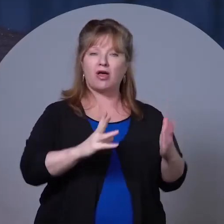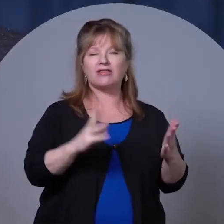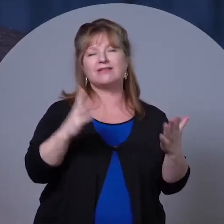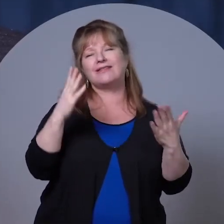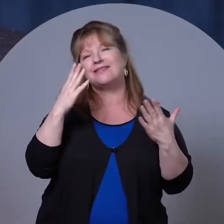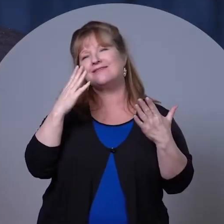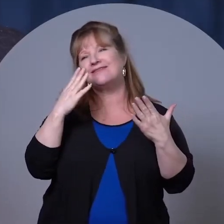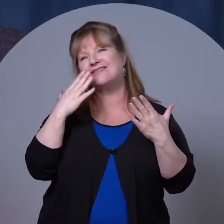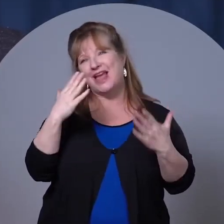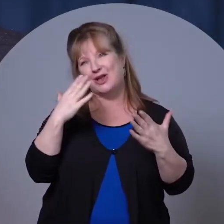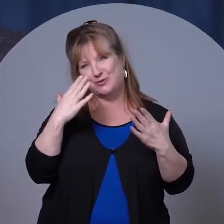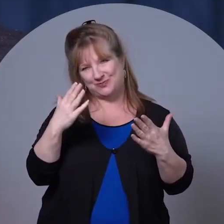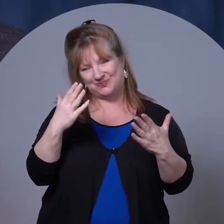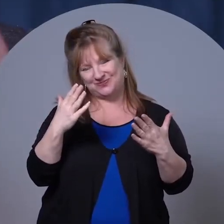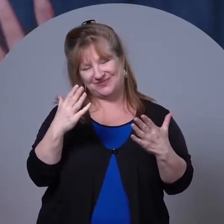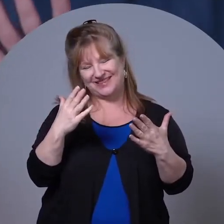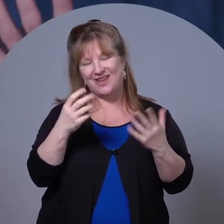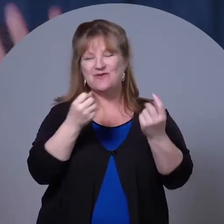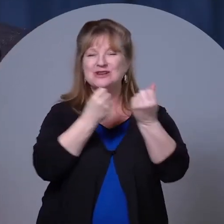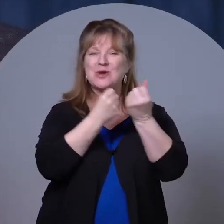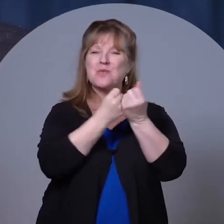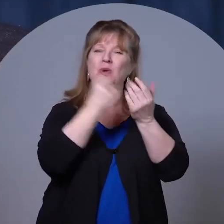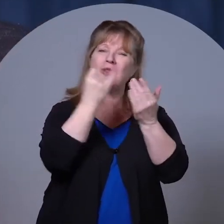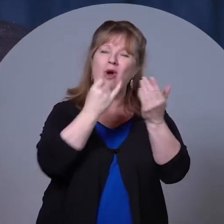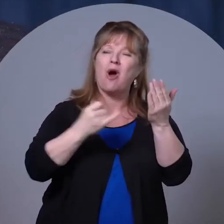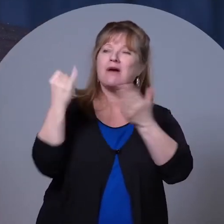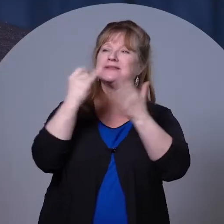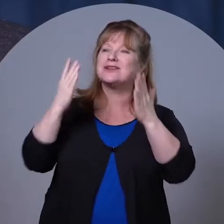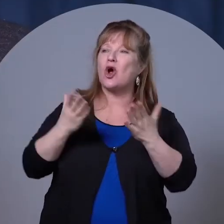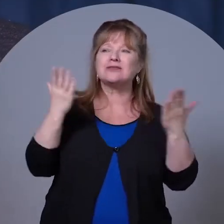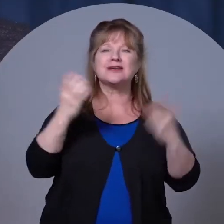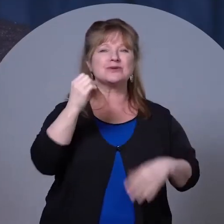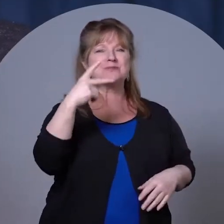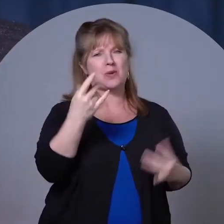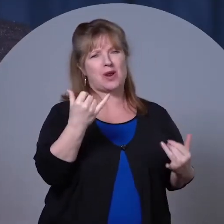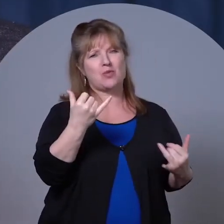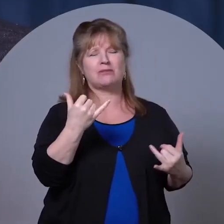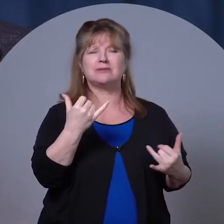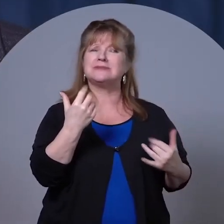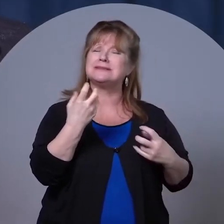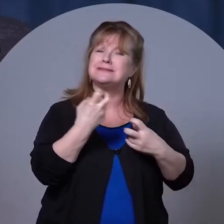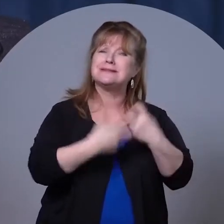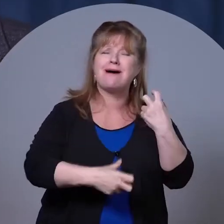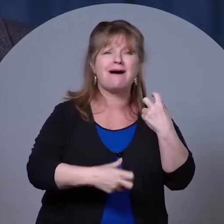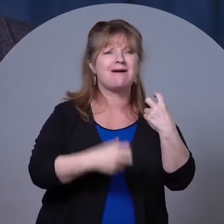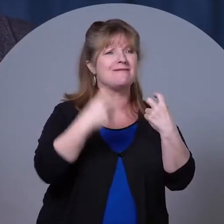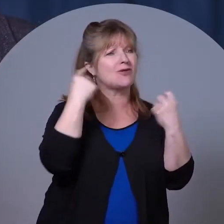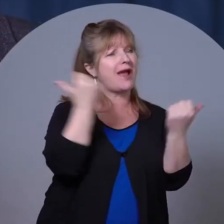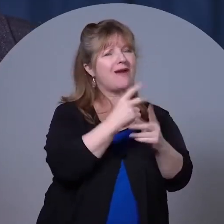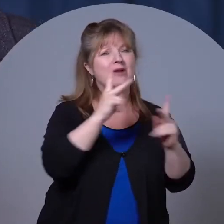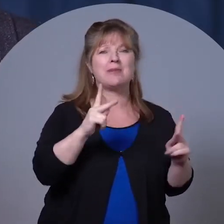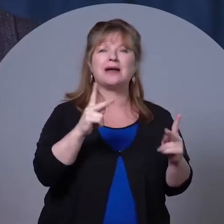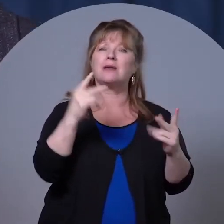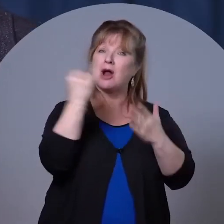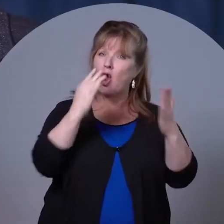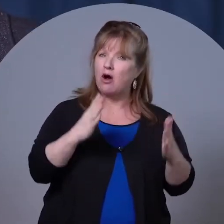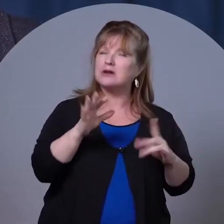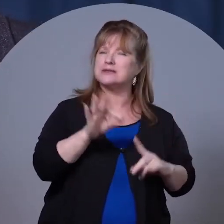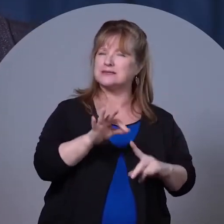we're allocating for our underrepresented and marginalized artists so that they can create and survive and thrive